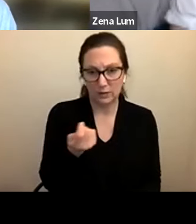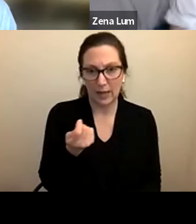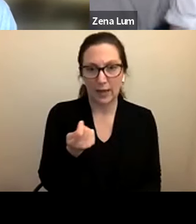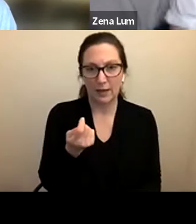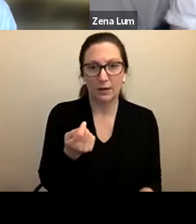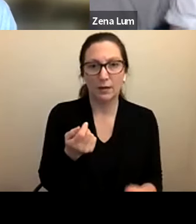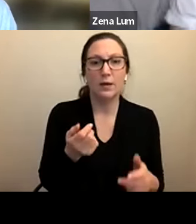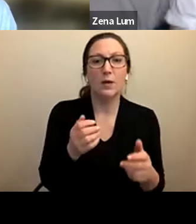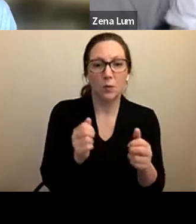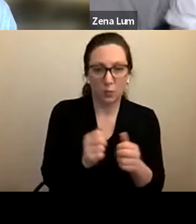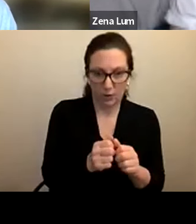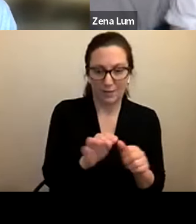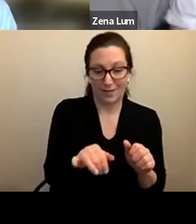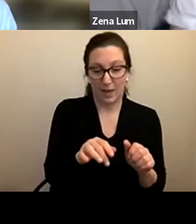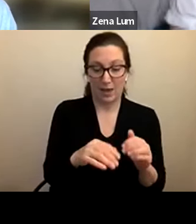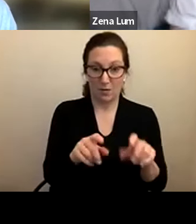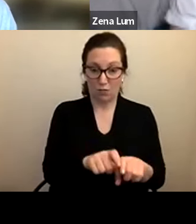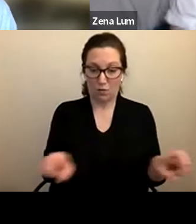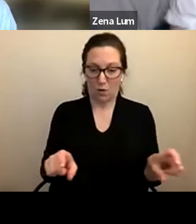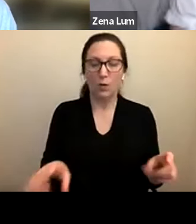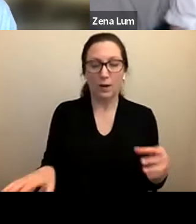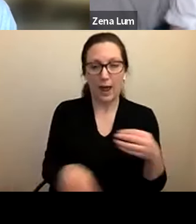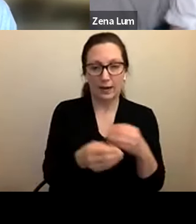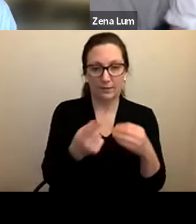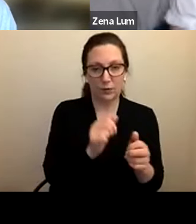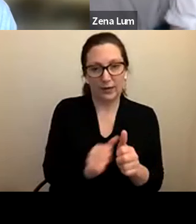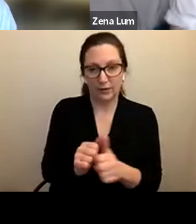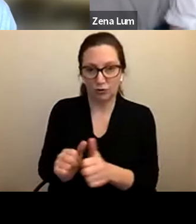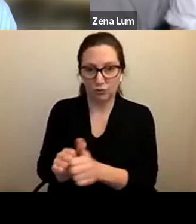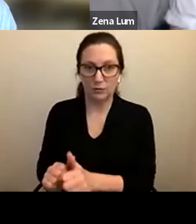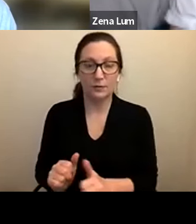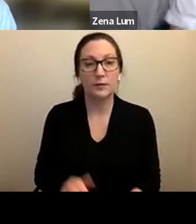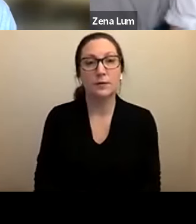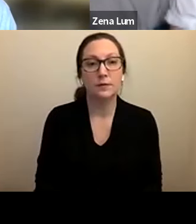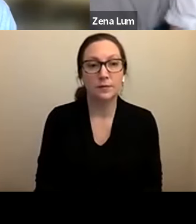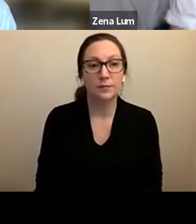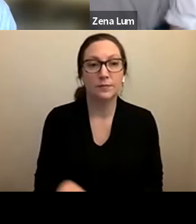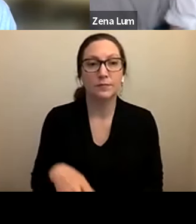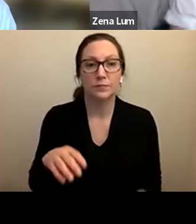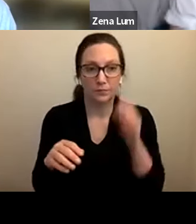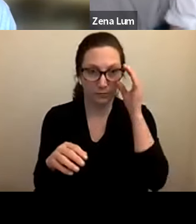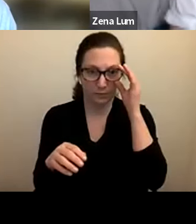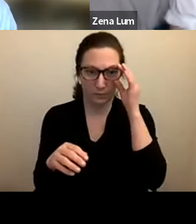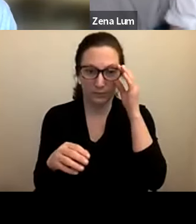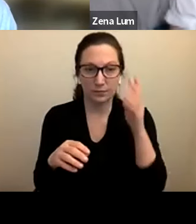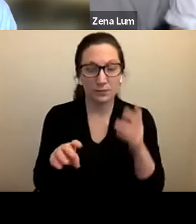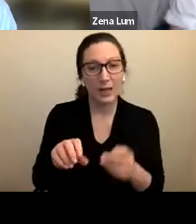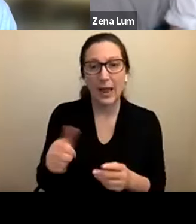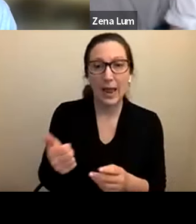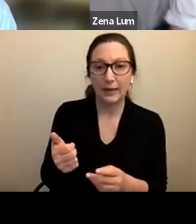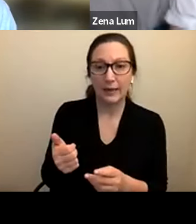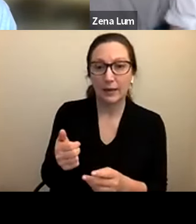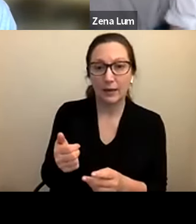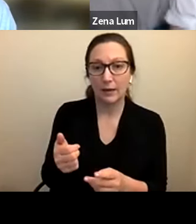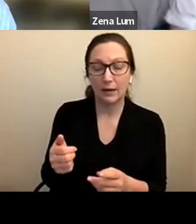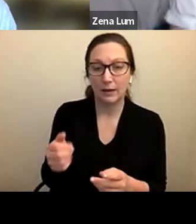row added for each one. Okay, so that would be great. Thank you very much. Can we just walk through what's outstanding at this